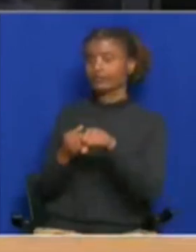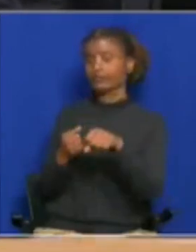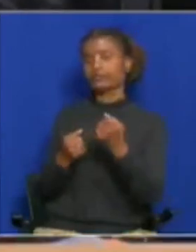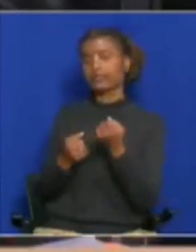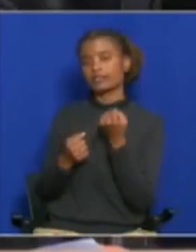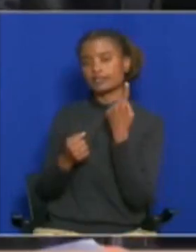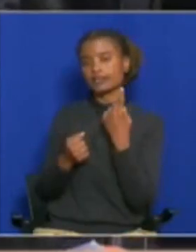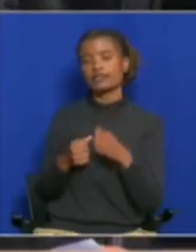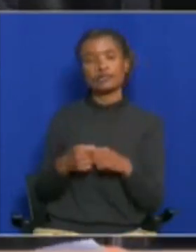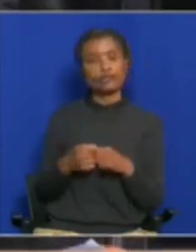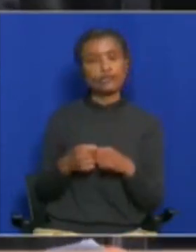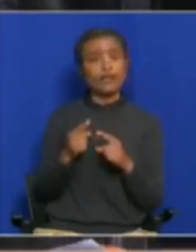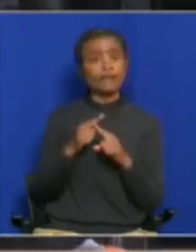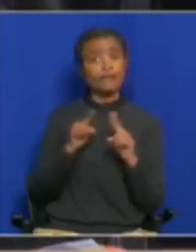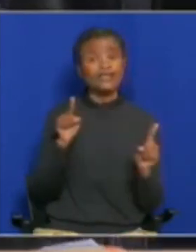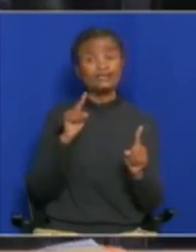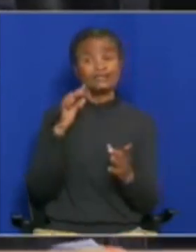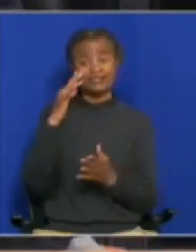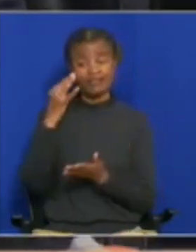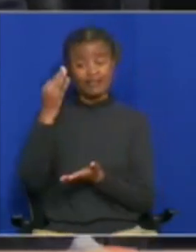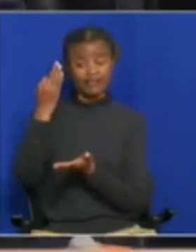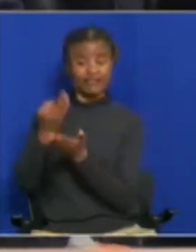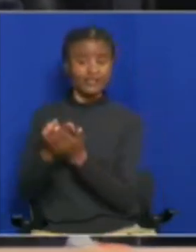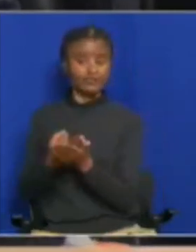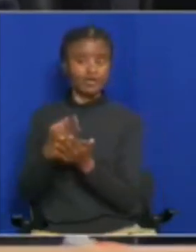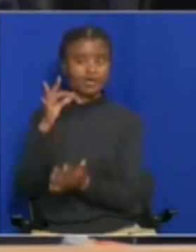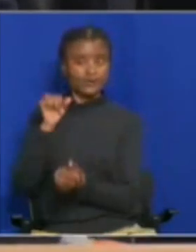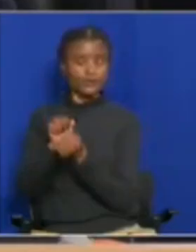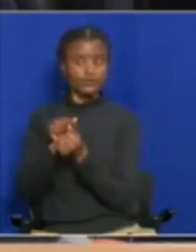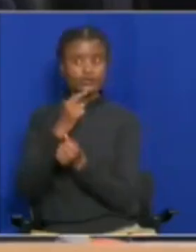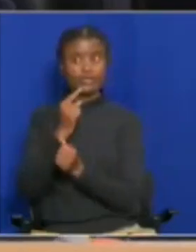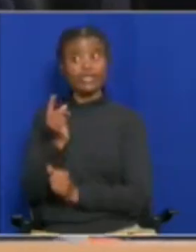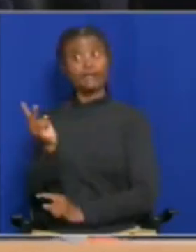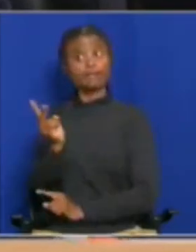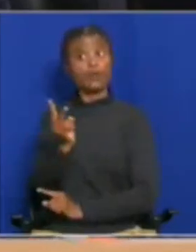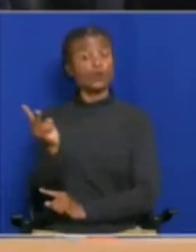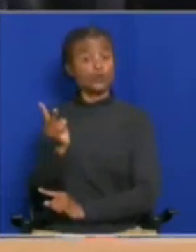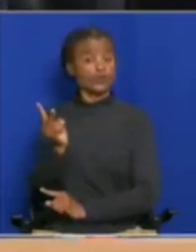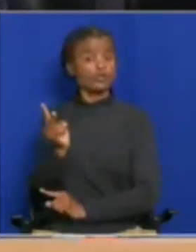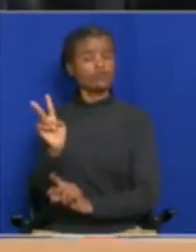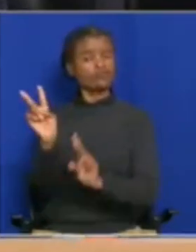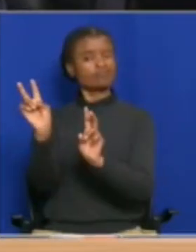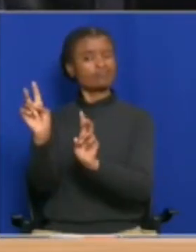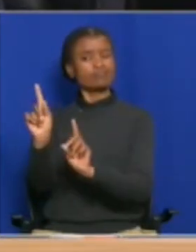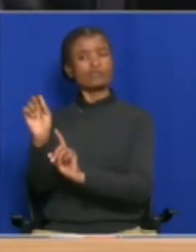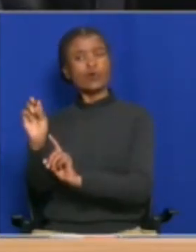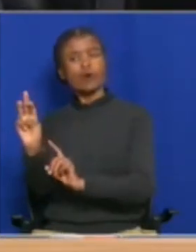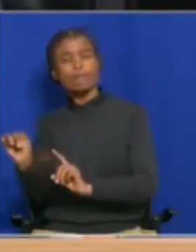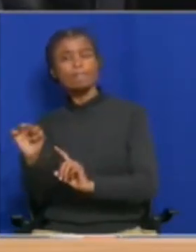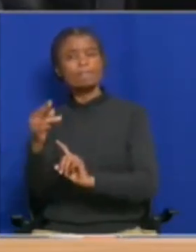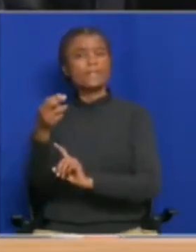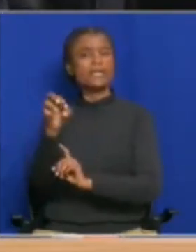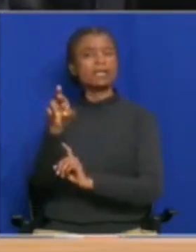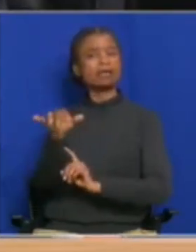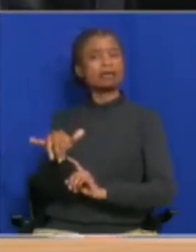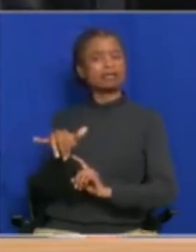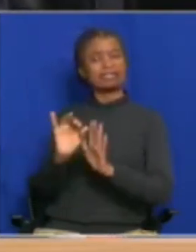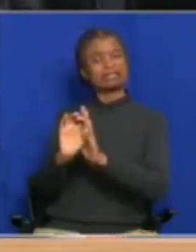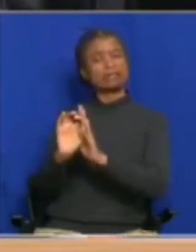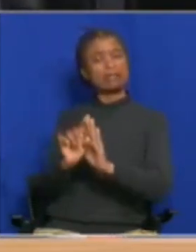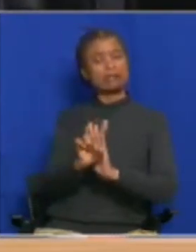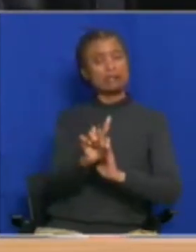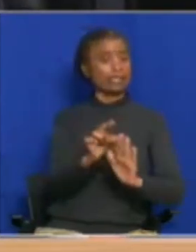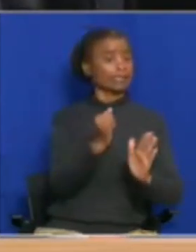to say that Tom and Harry killed Dick. And I suggest to you that this